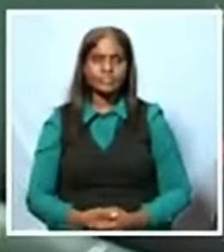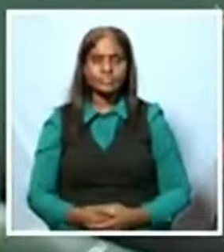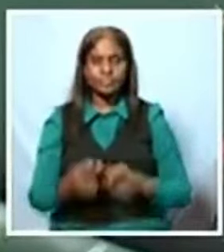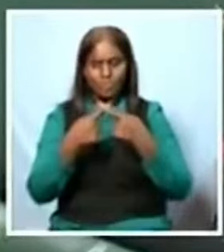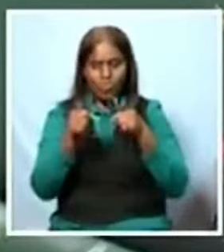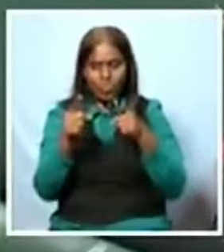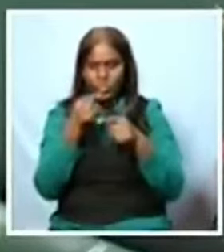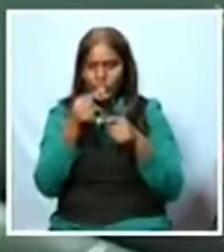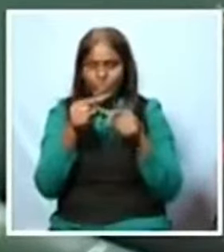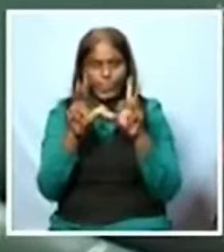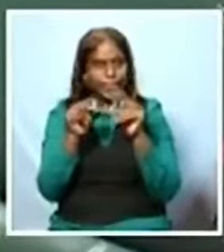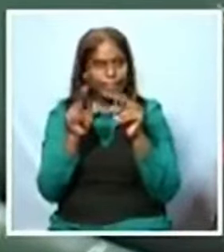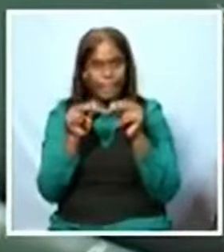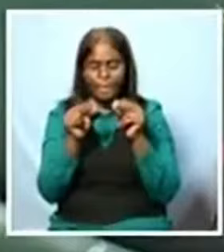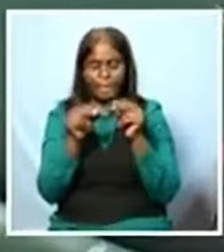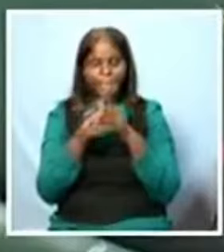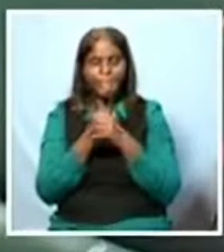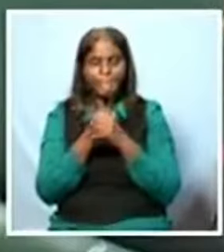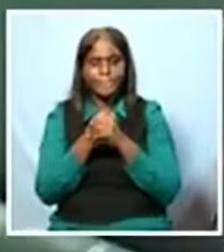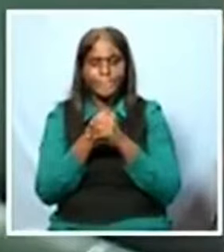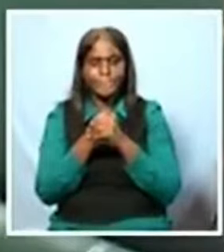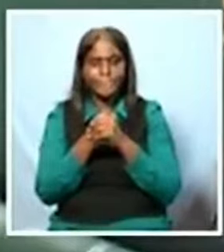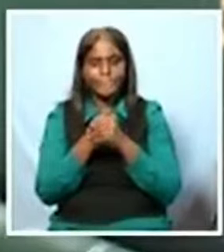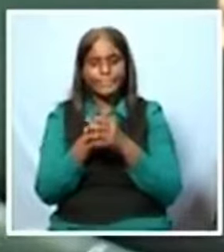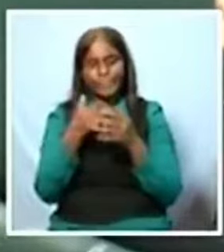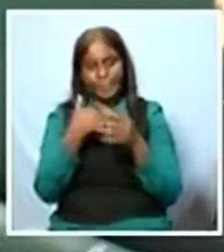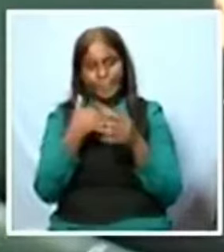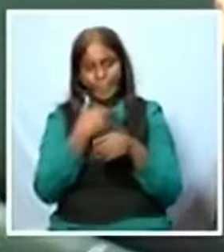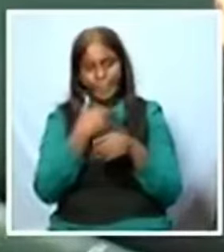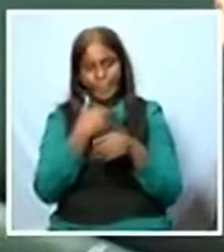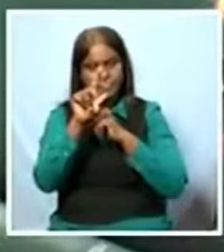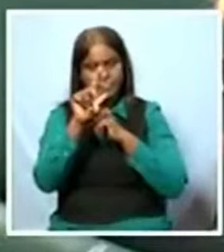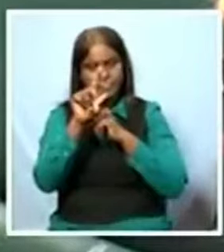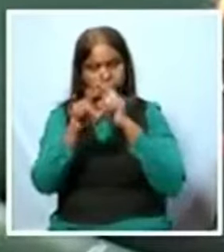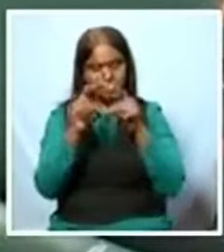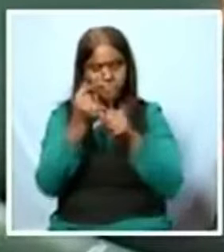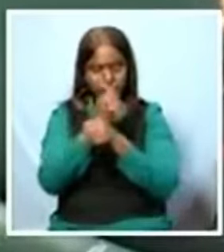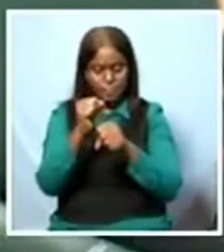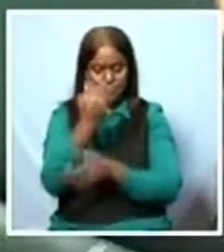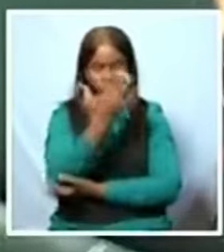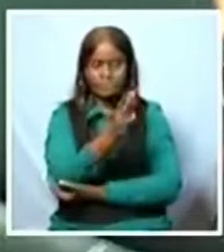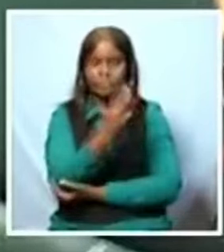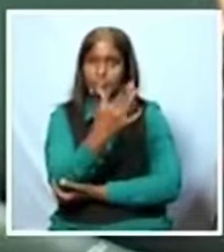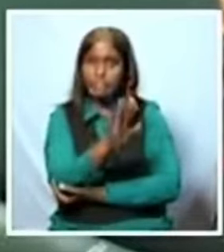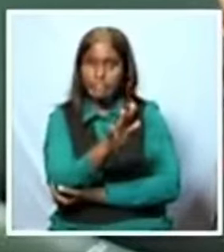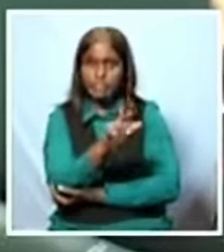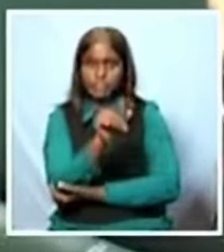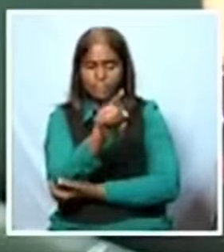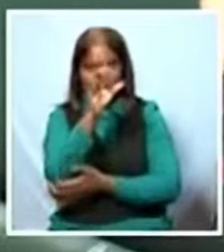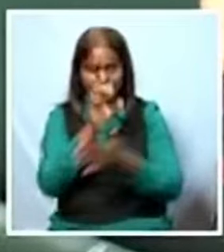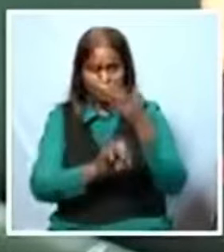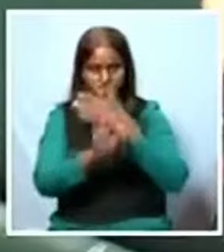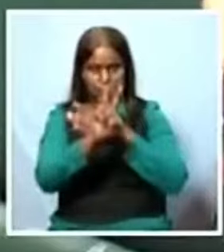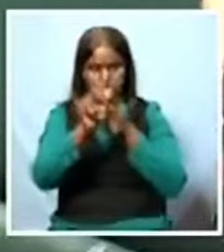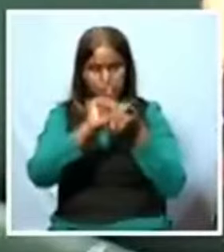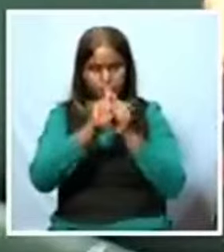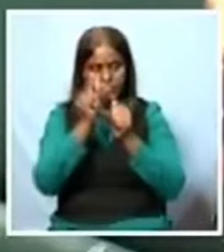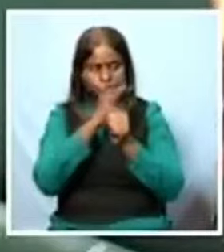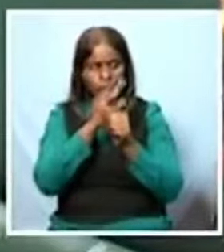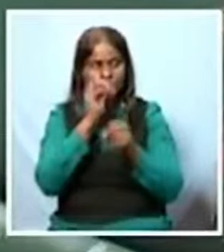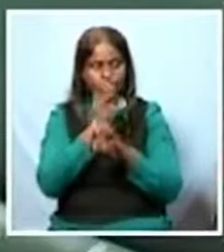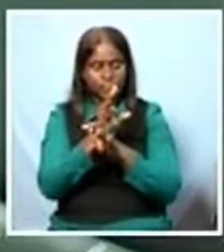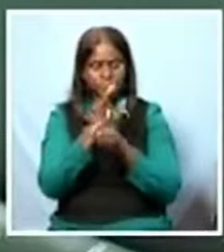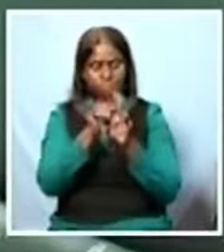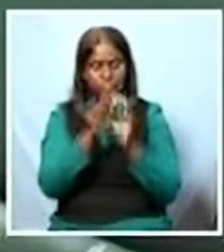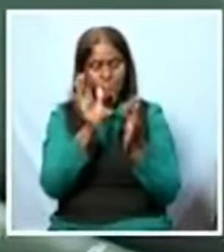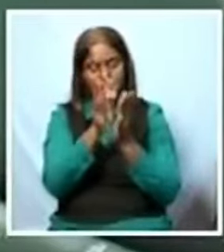Of the contrary say no. The ayes have it. The question is resolved in the affirmative. Clause 2 as amended is ordered to